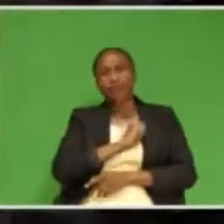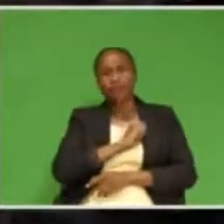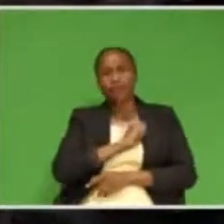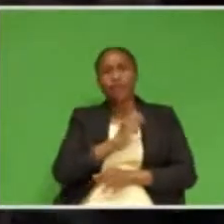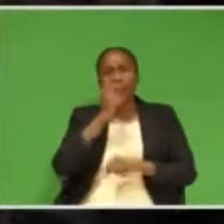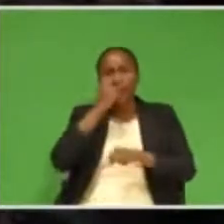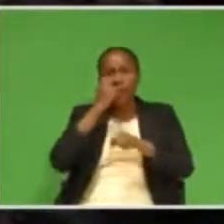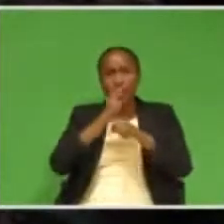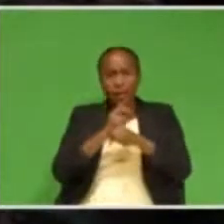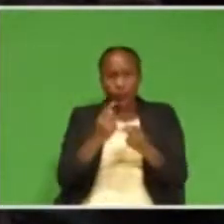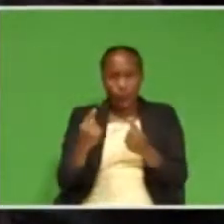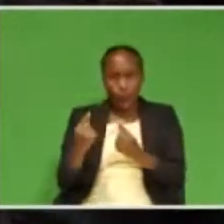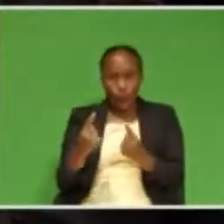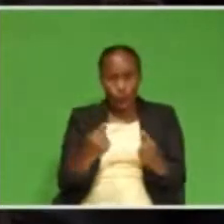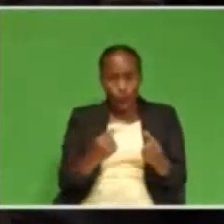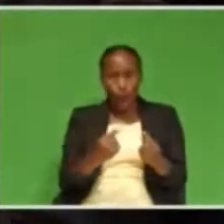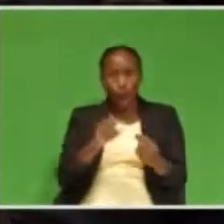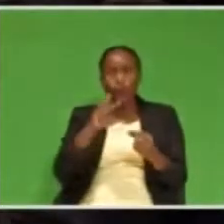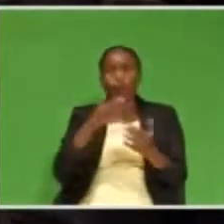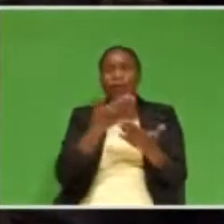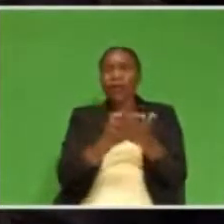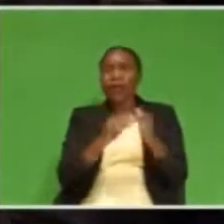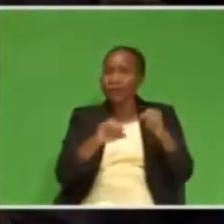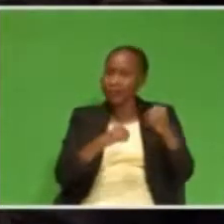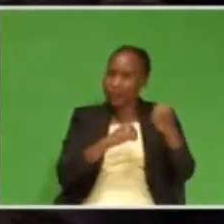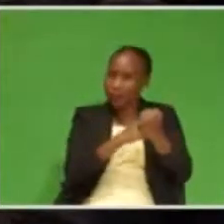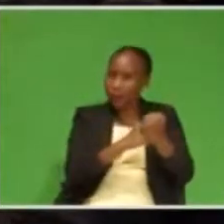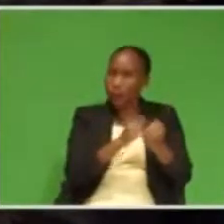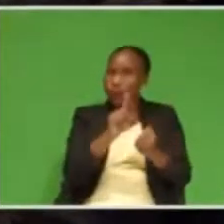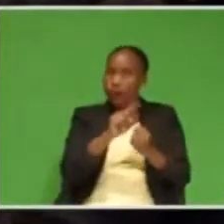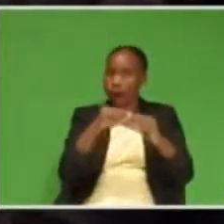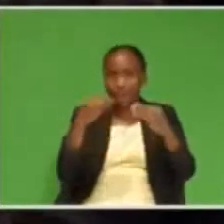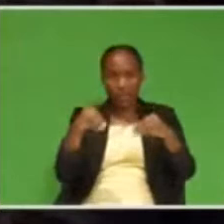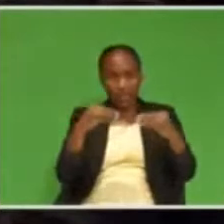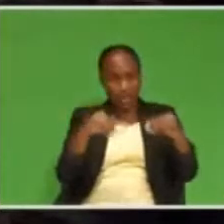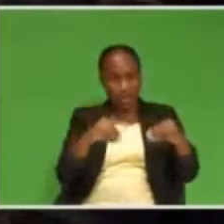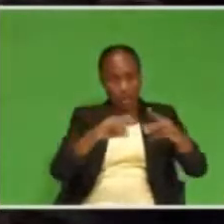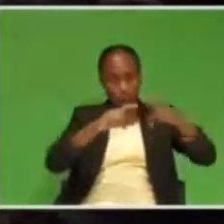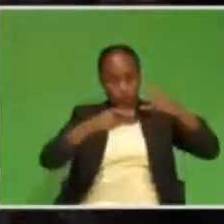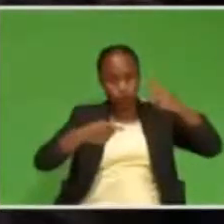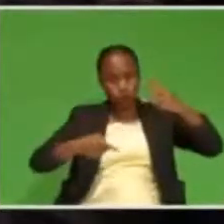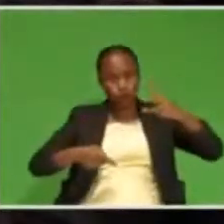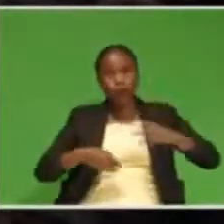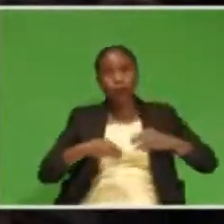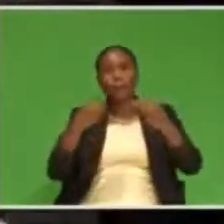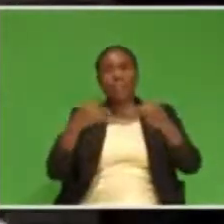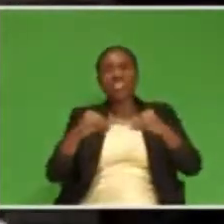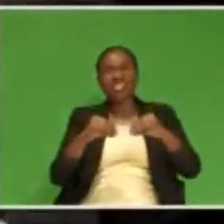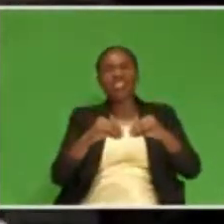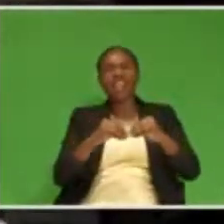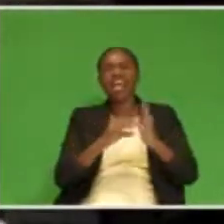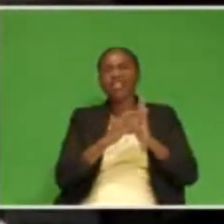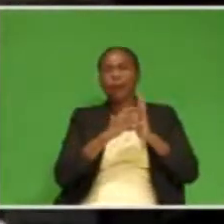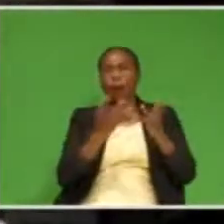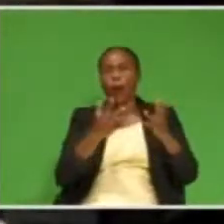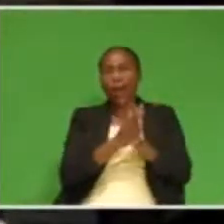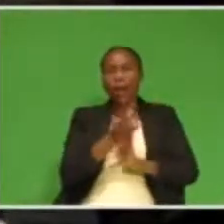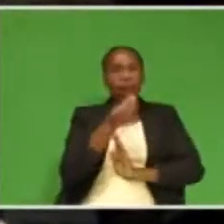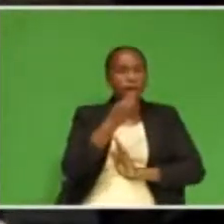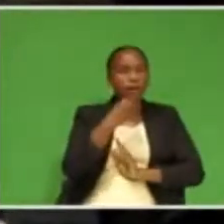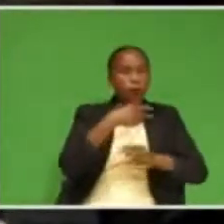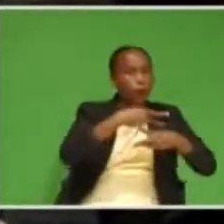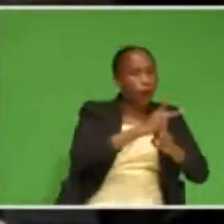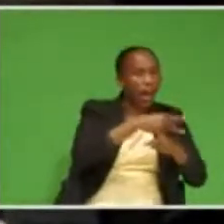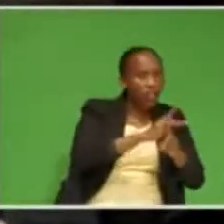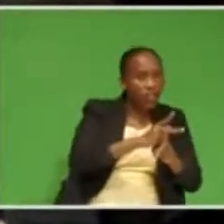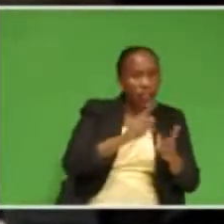take to support businesses, a number of businesses, for instance, in food production,